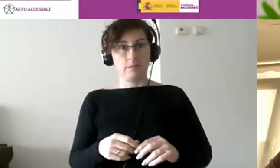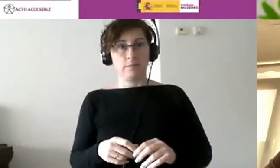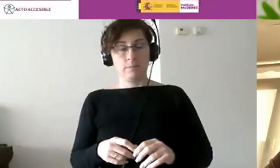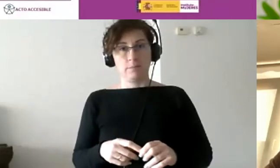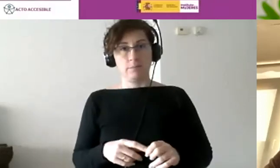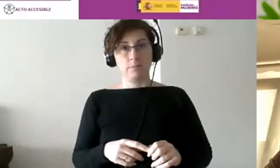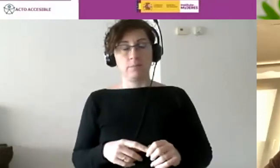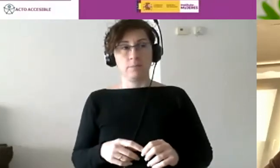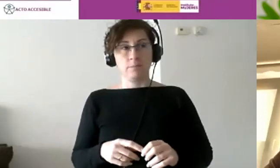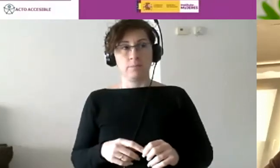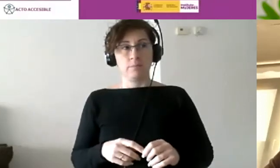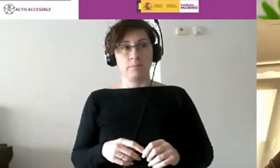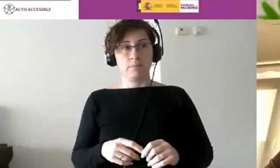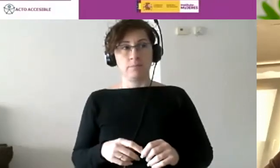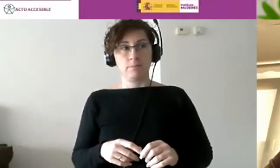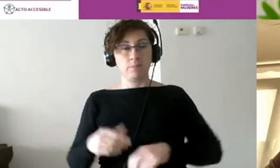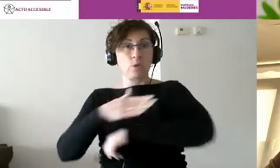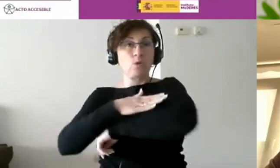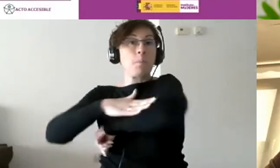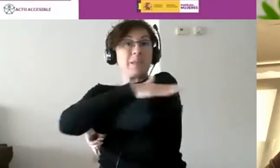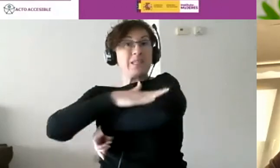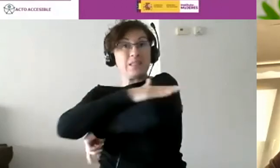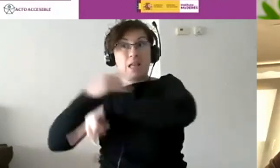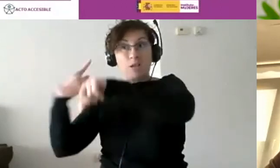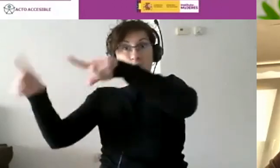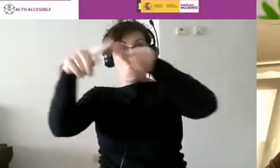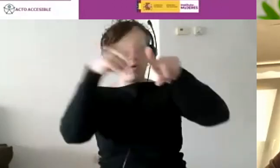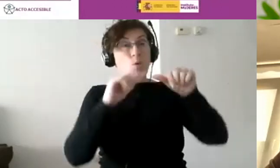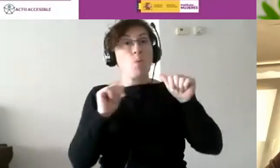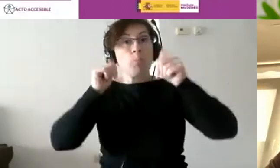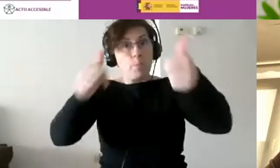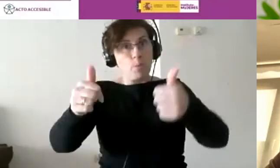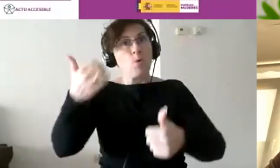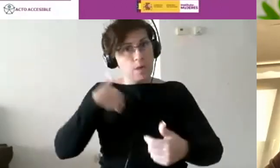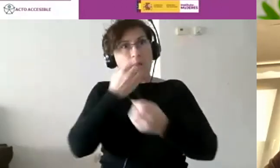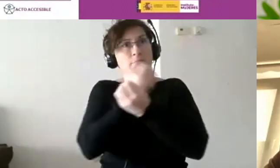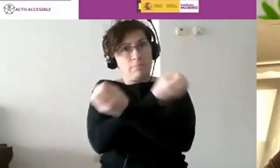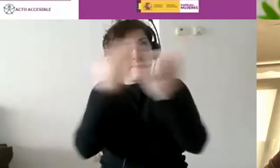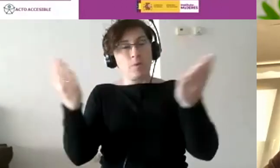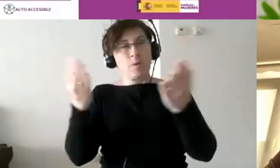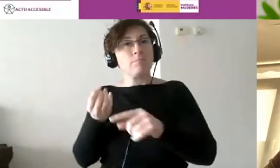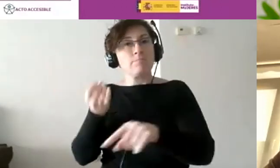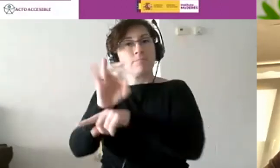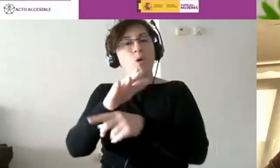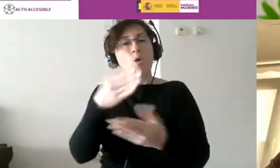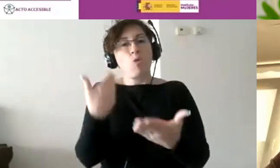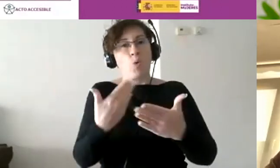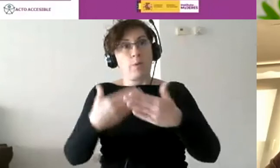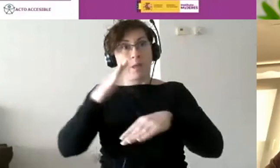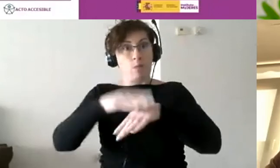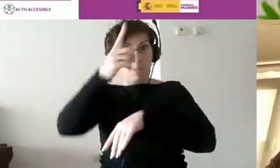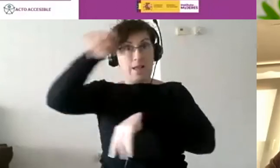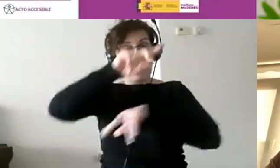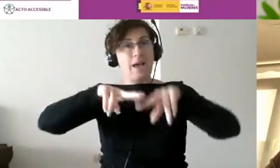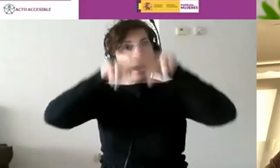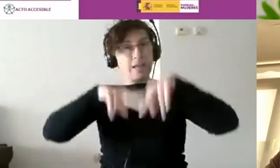law side, the regulations. We got in contact with the different ministries and sent them